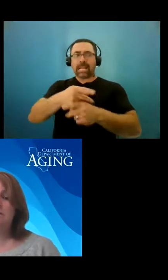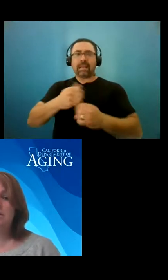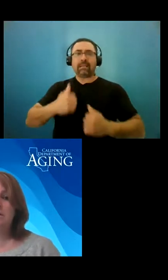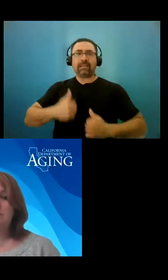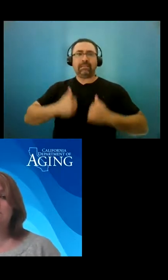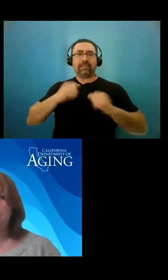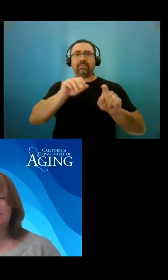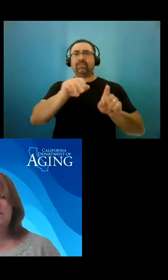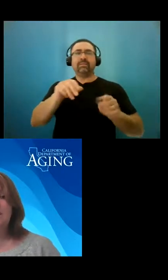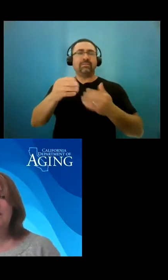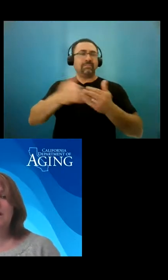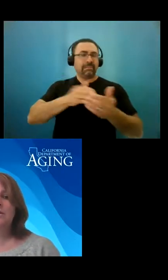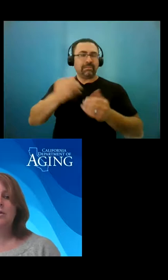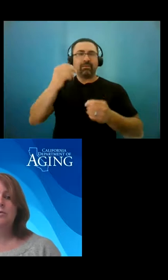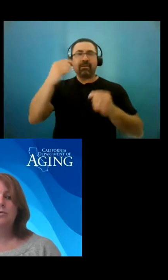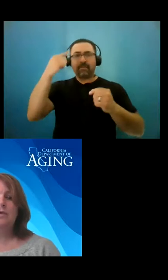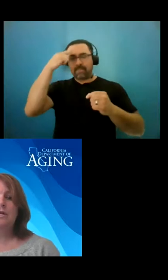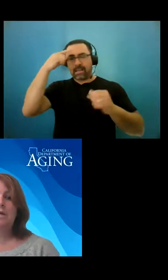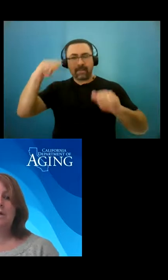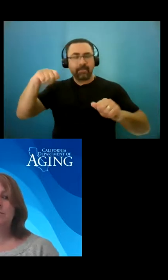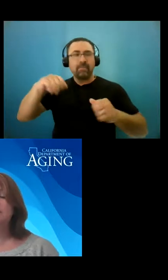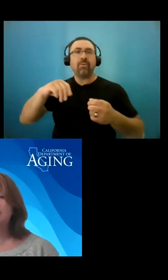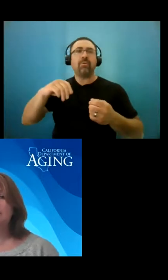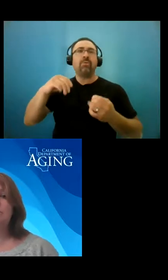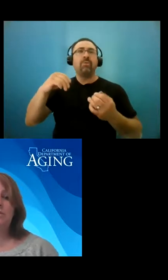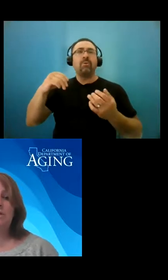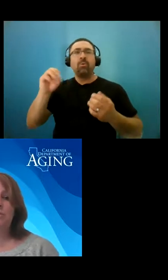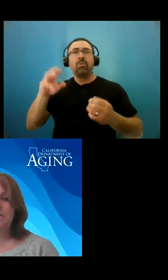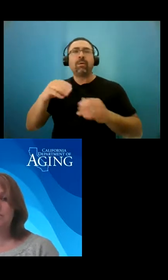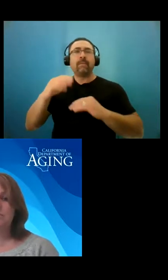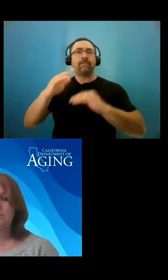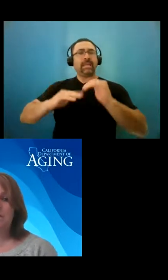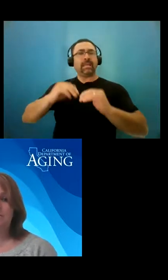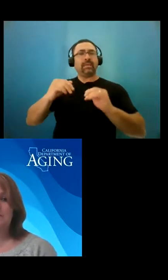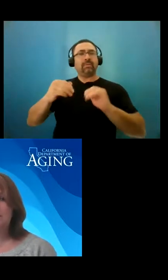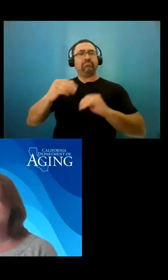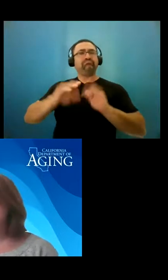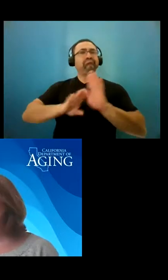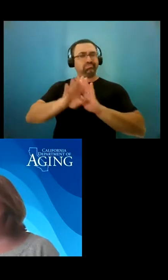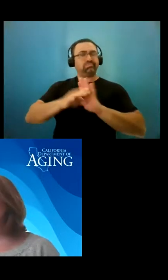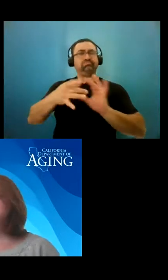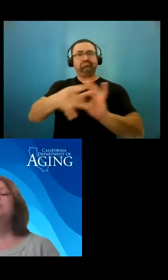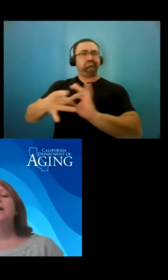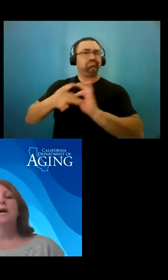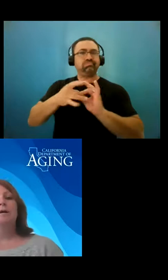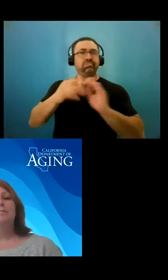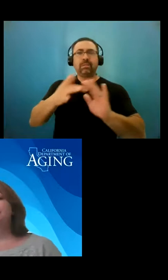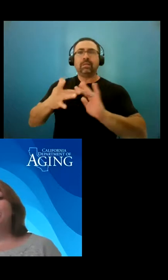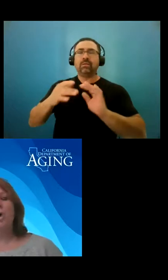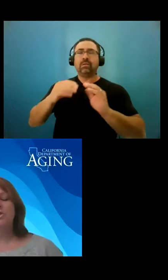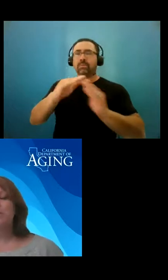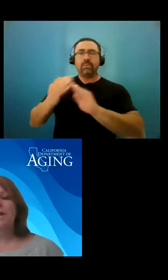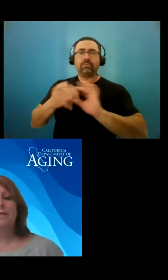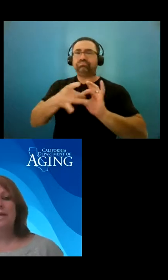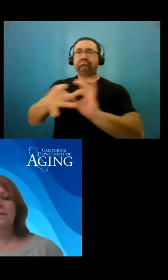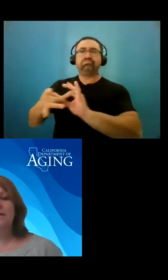of cognitive ability, and also the building of community within our long-term care facilities as folks